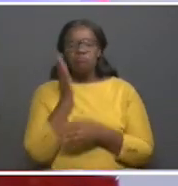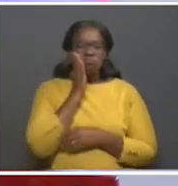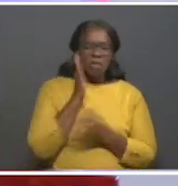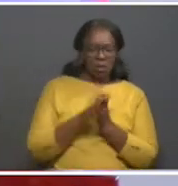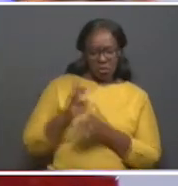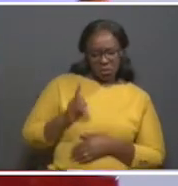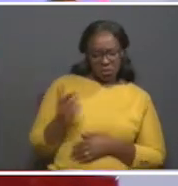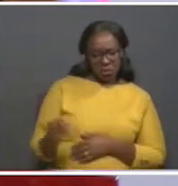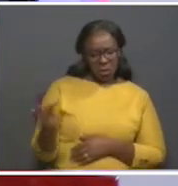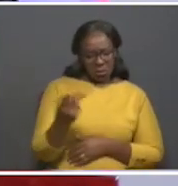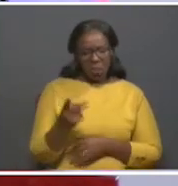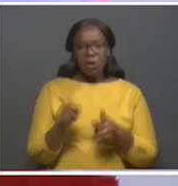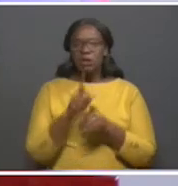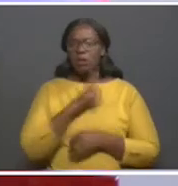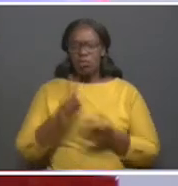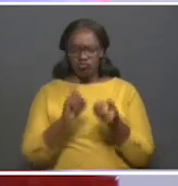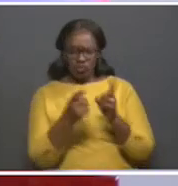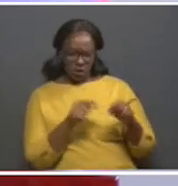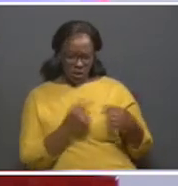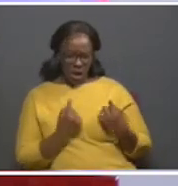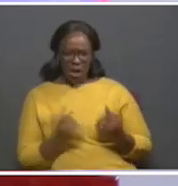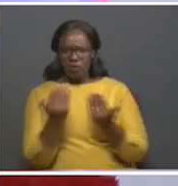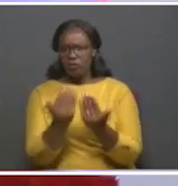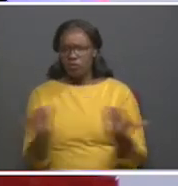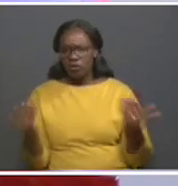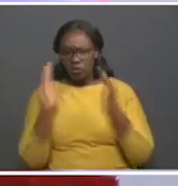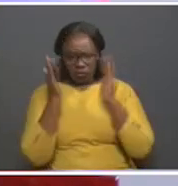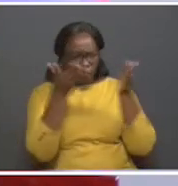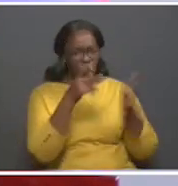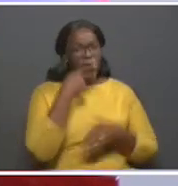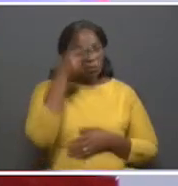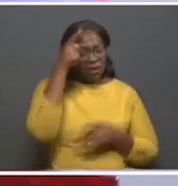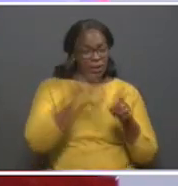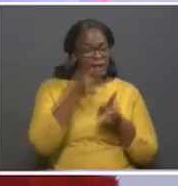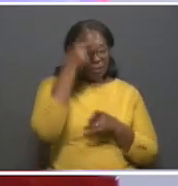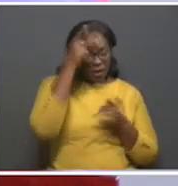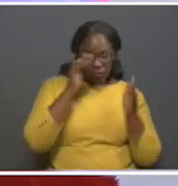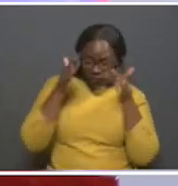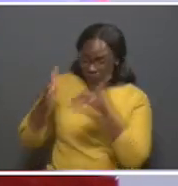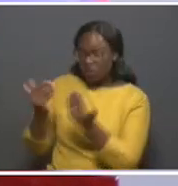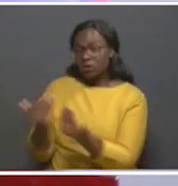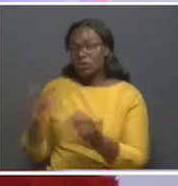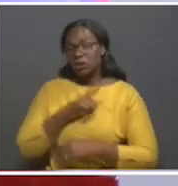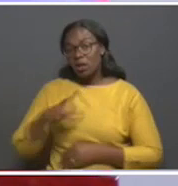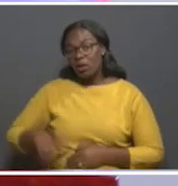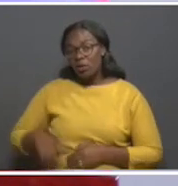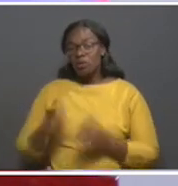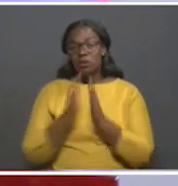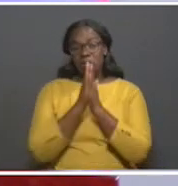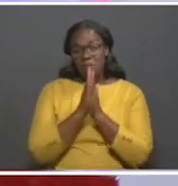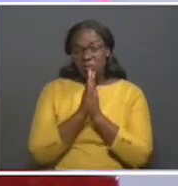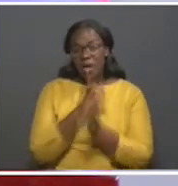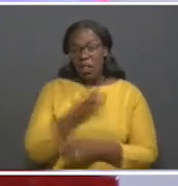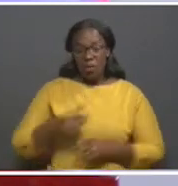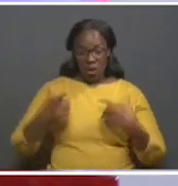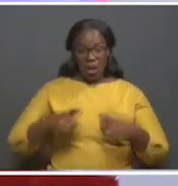their daughters. Lord, turn the hearts of children to their parents and parents to their children, Lord. Lord, we pray, let there